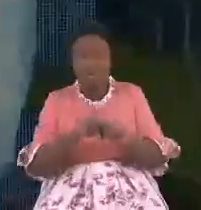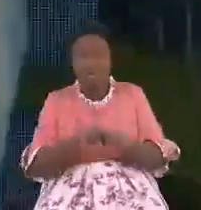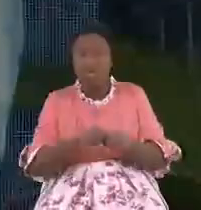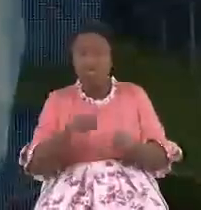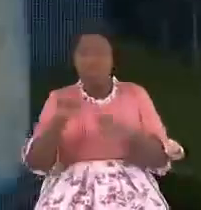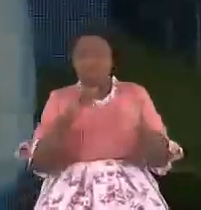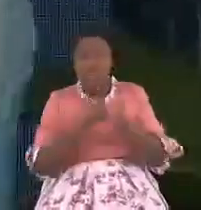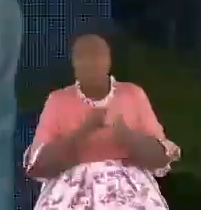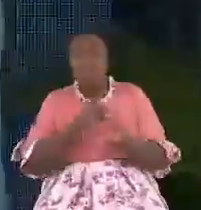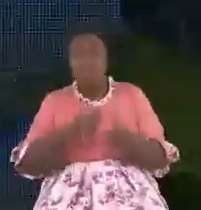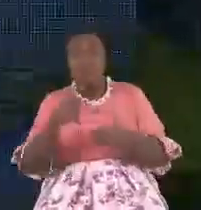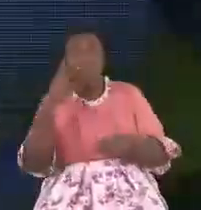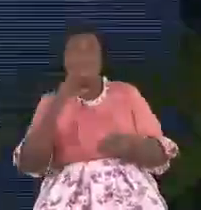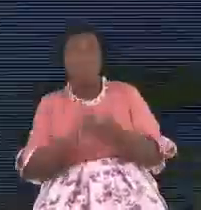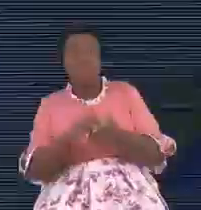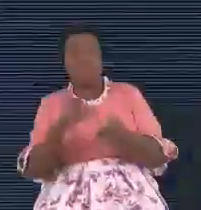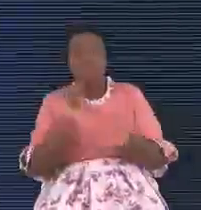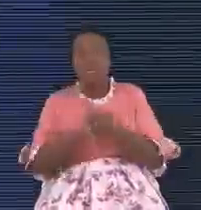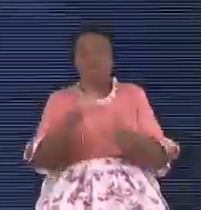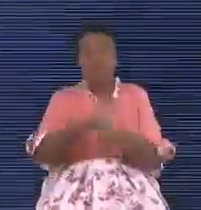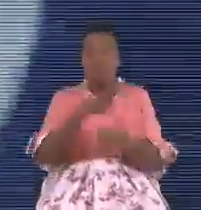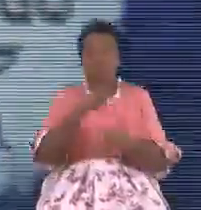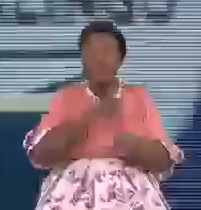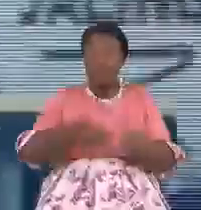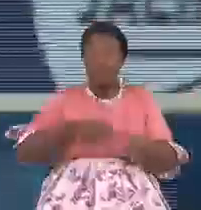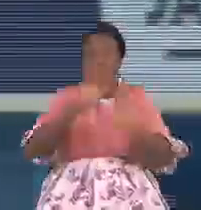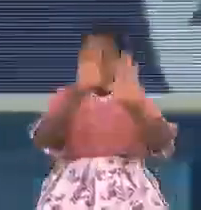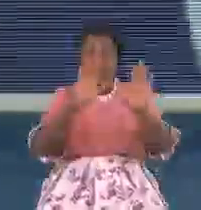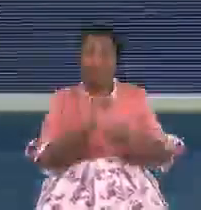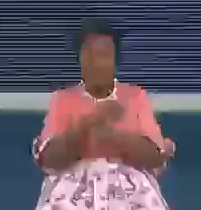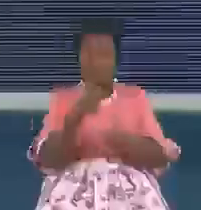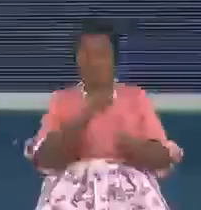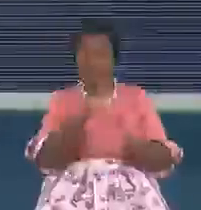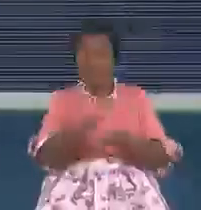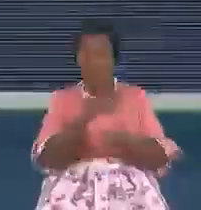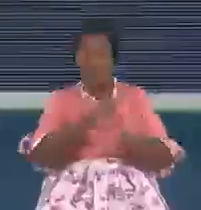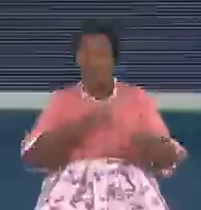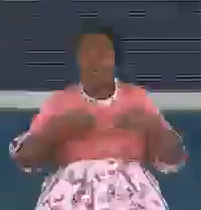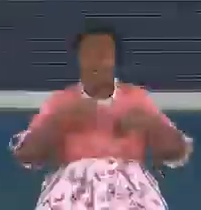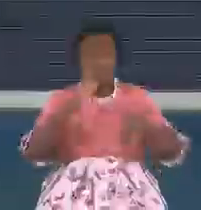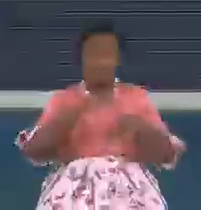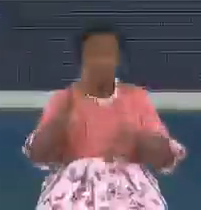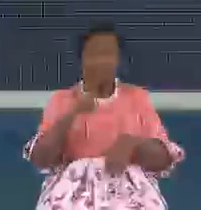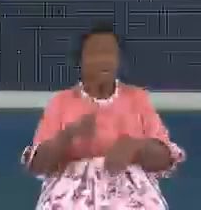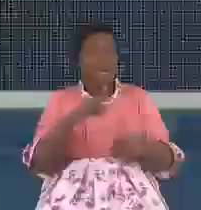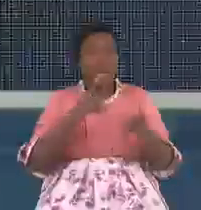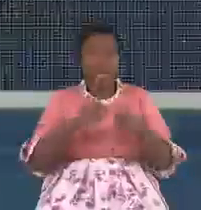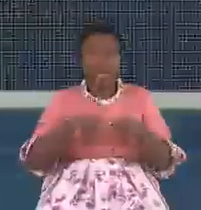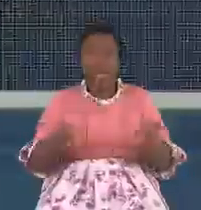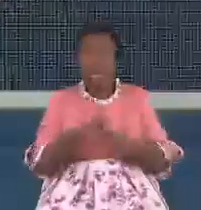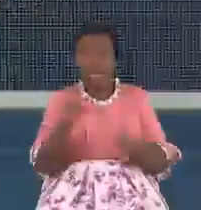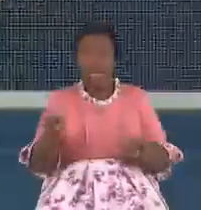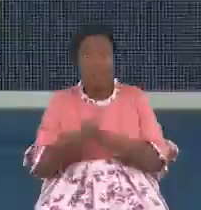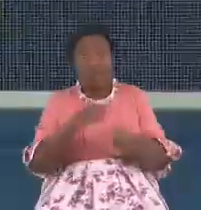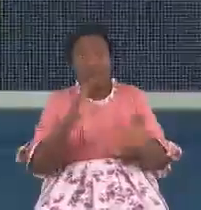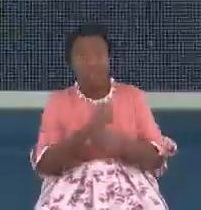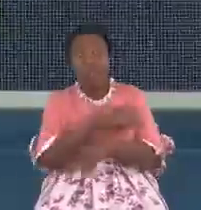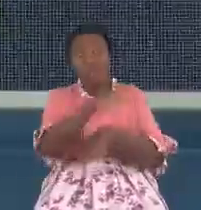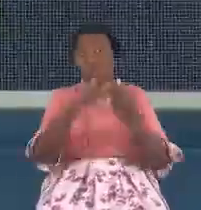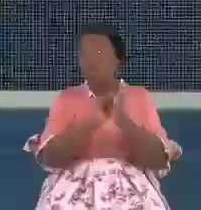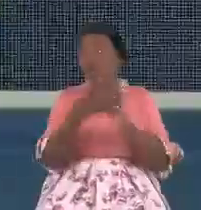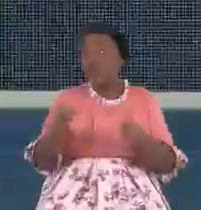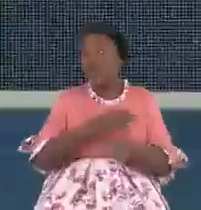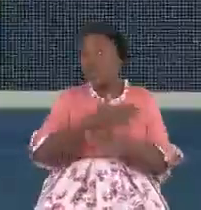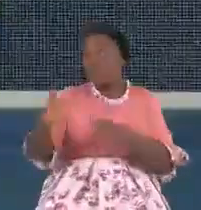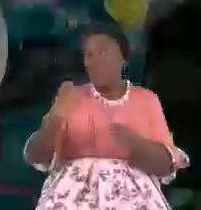possession of that a glorious miracle as you take all those things away that short